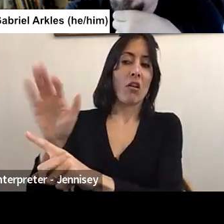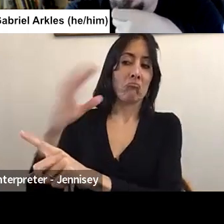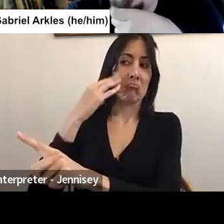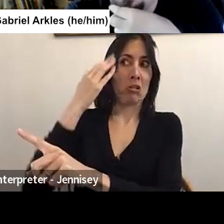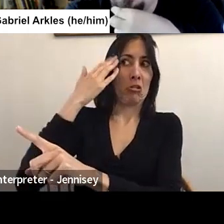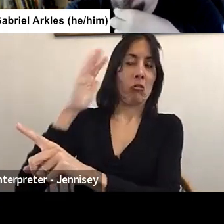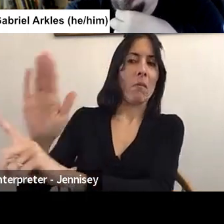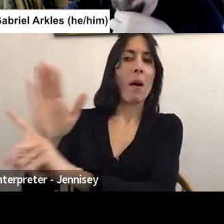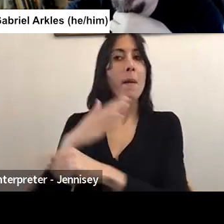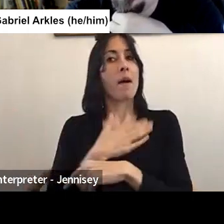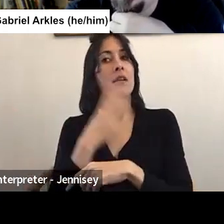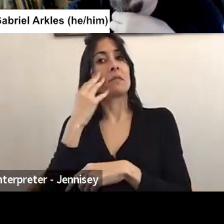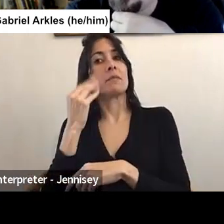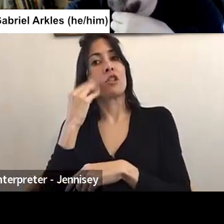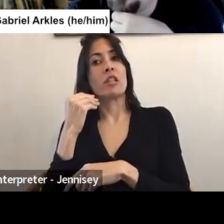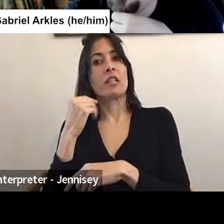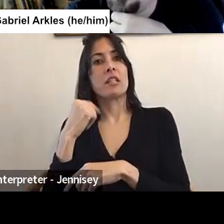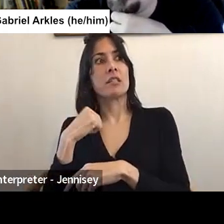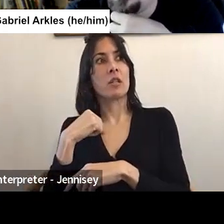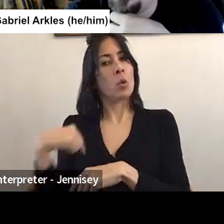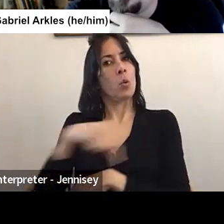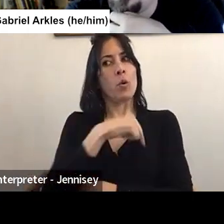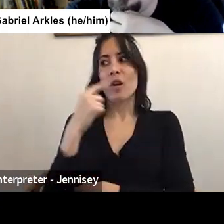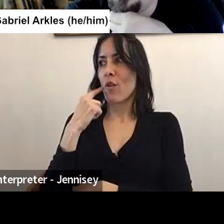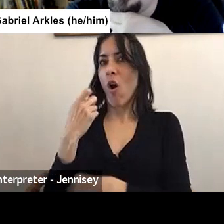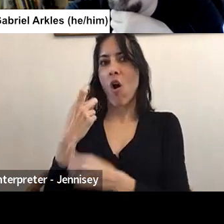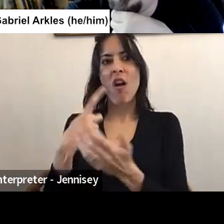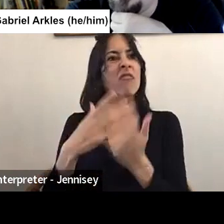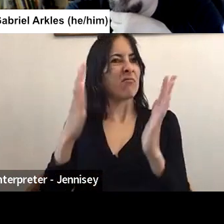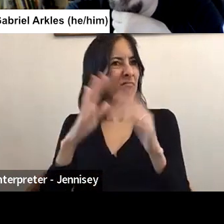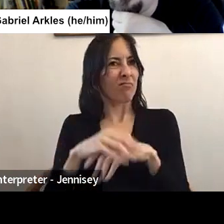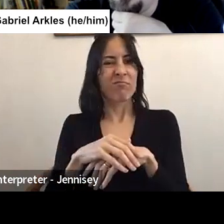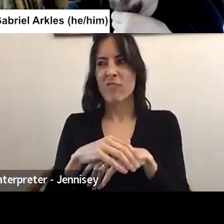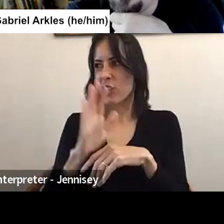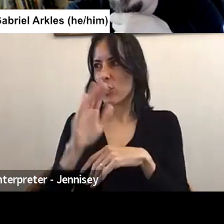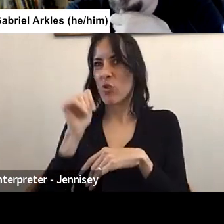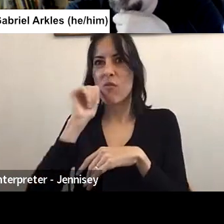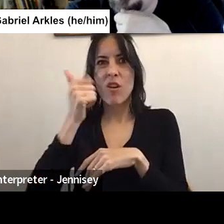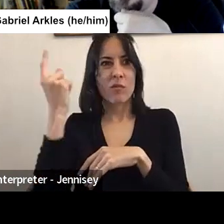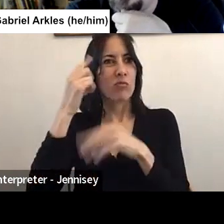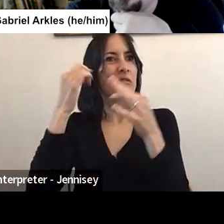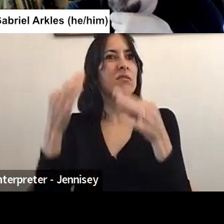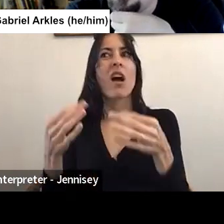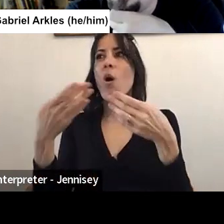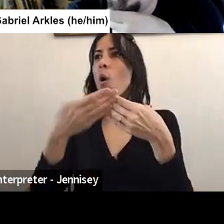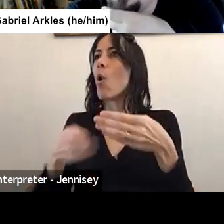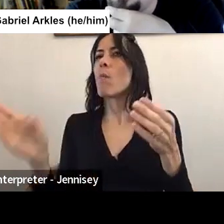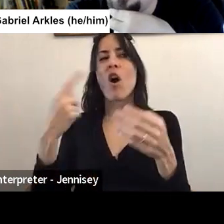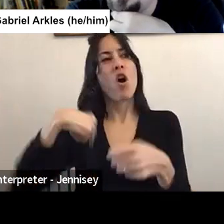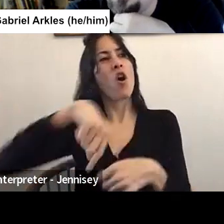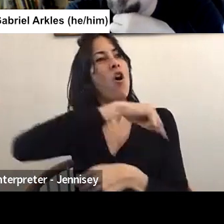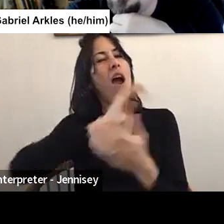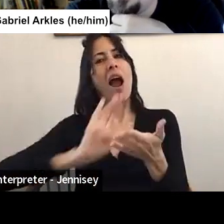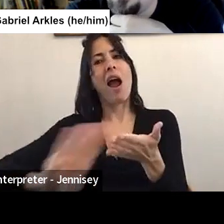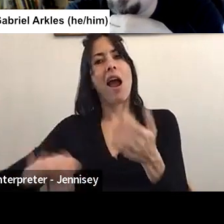I can tell you that none of us thought tomorrow somebody's going to open up that gate and we're going to walk out. But what we did want was